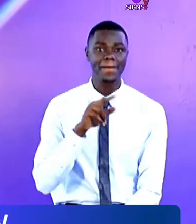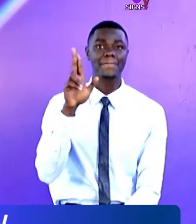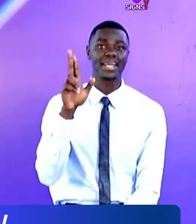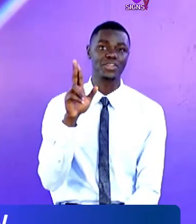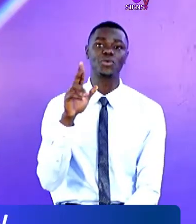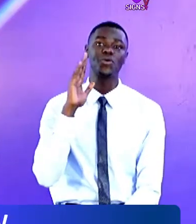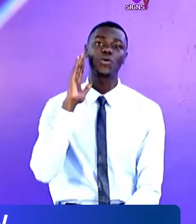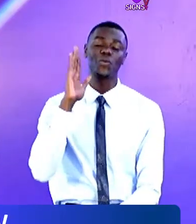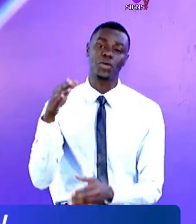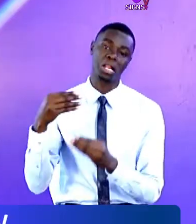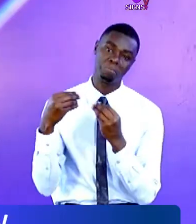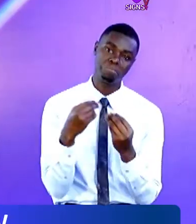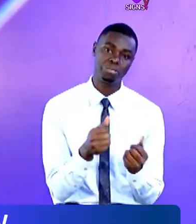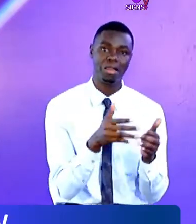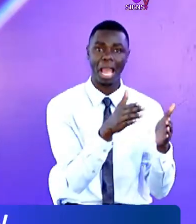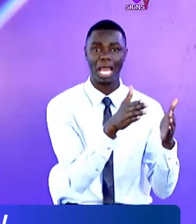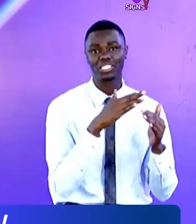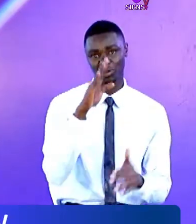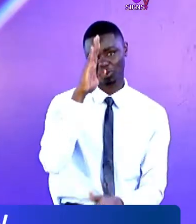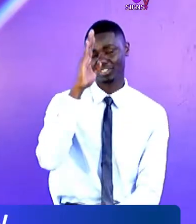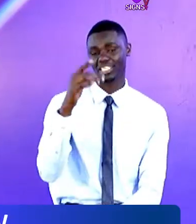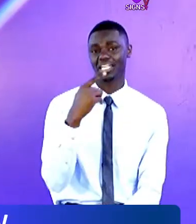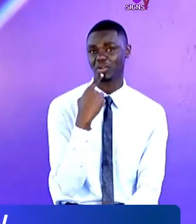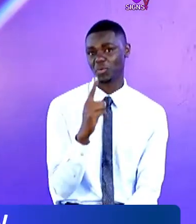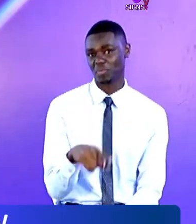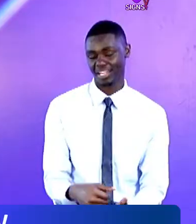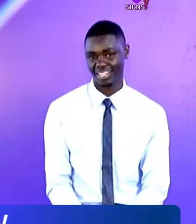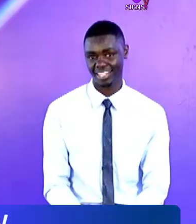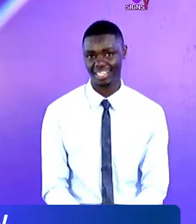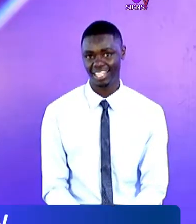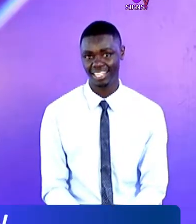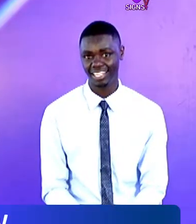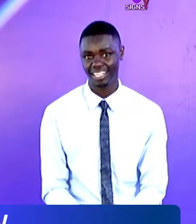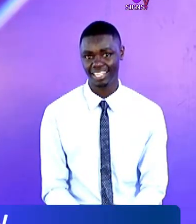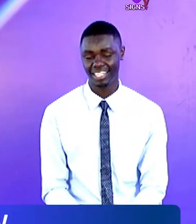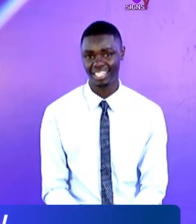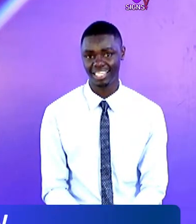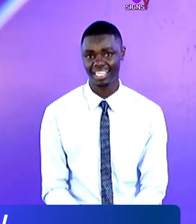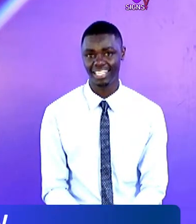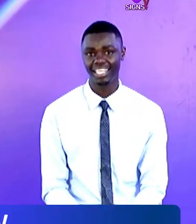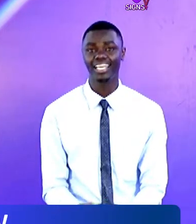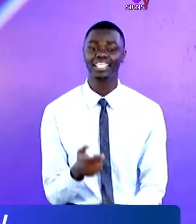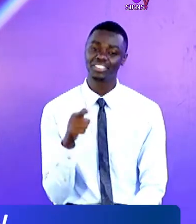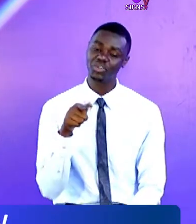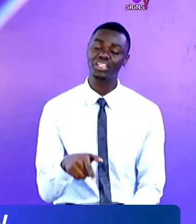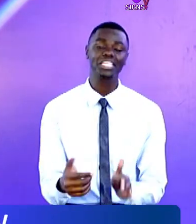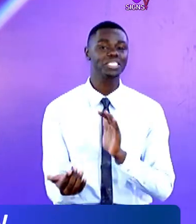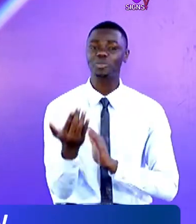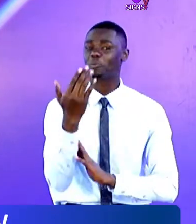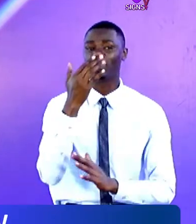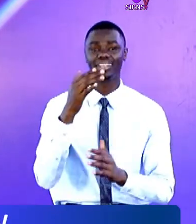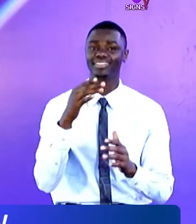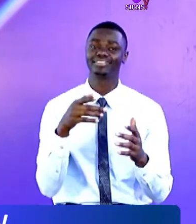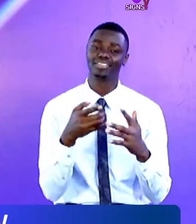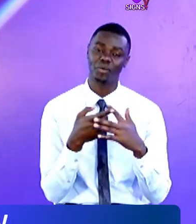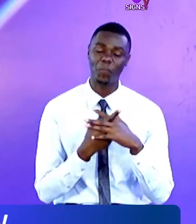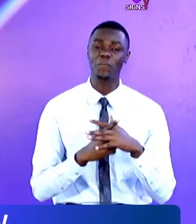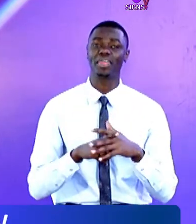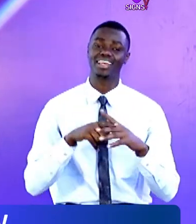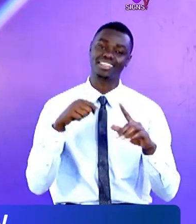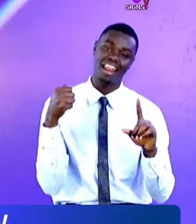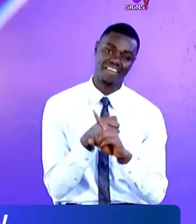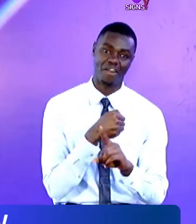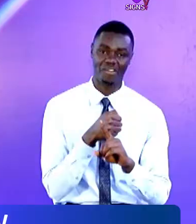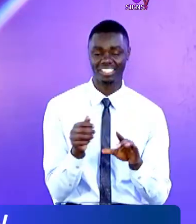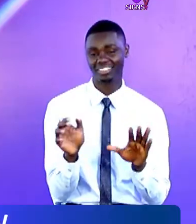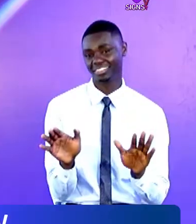with Arsenal on Sunday, and I told you the I results. dreaded this day. Yeah. I dreaded this morning. Yeah. But you see, what's